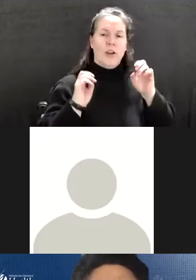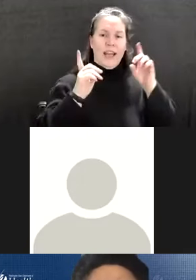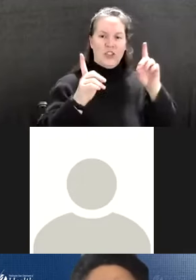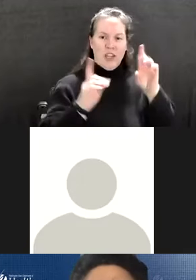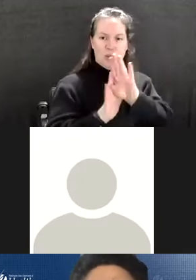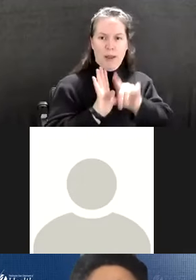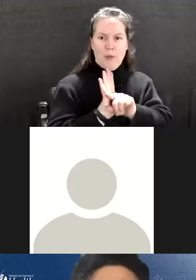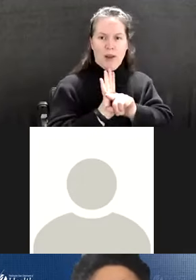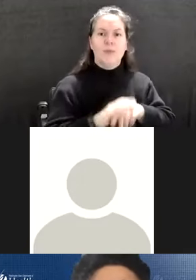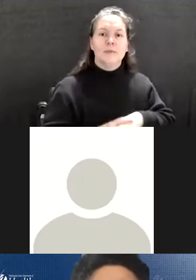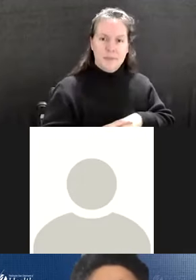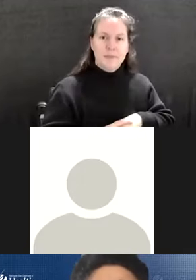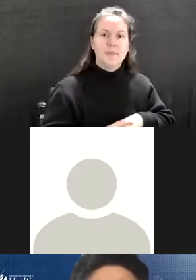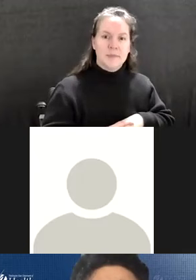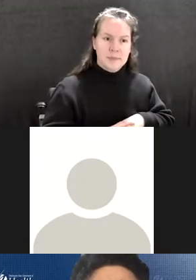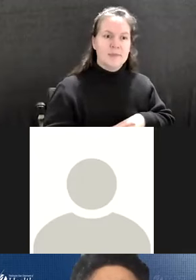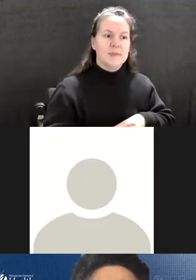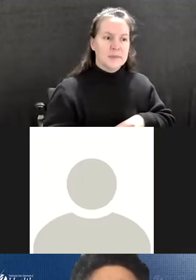background.